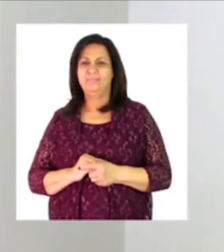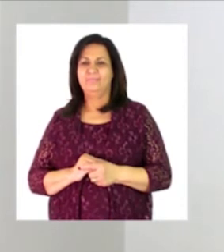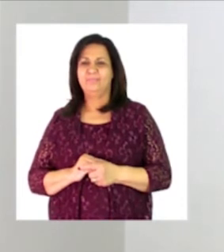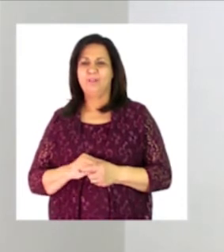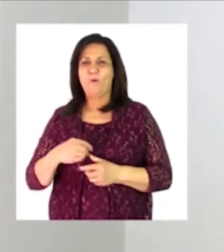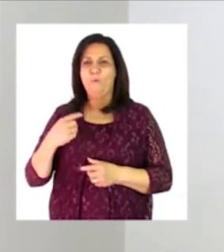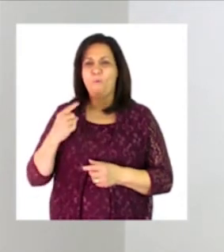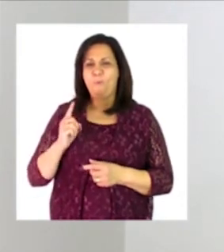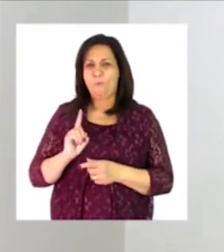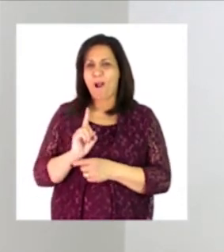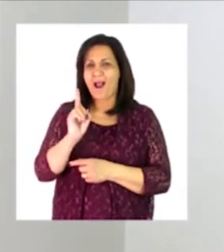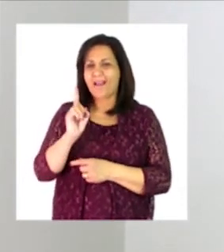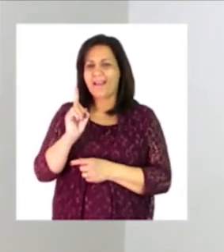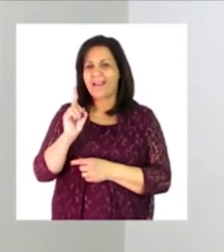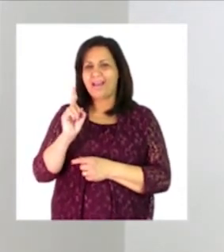1,